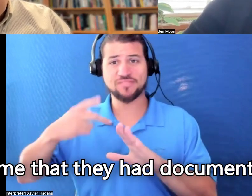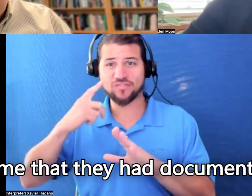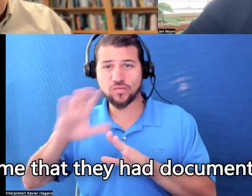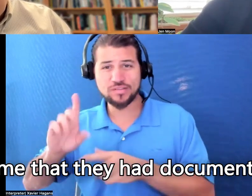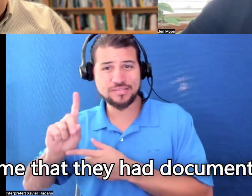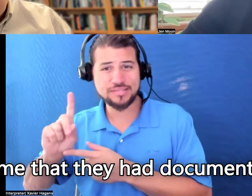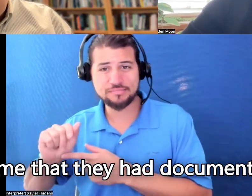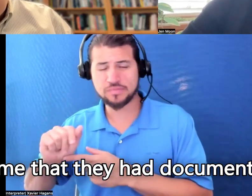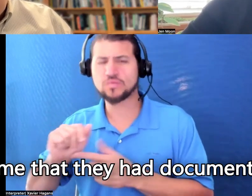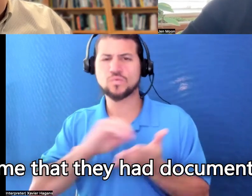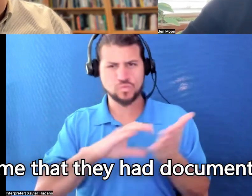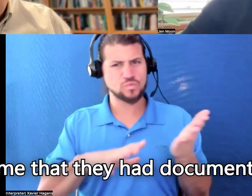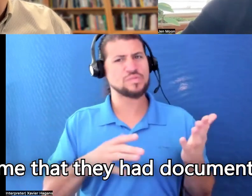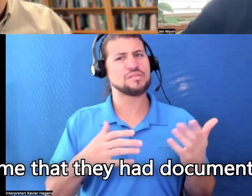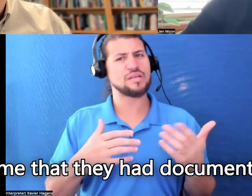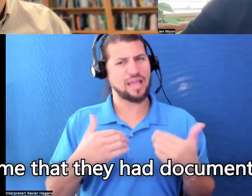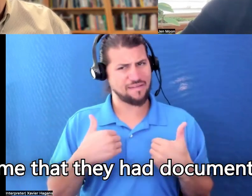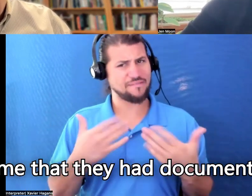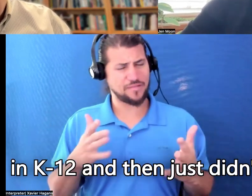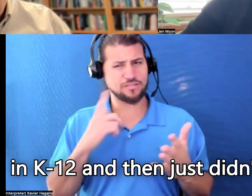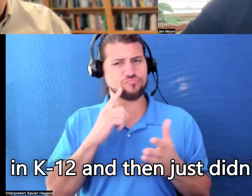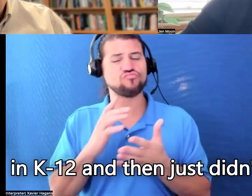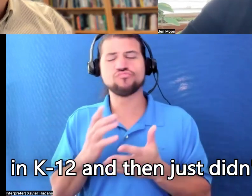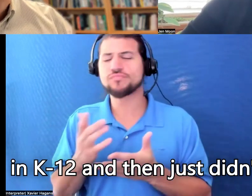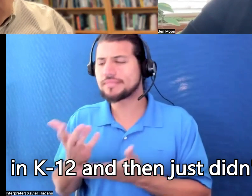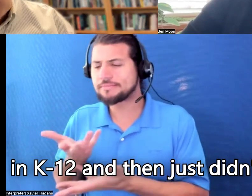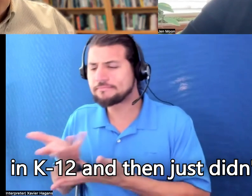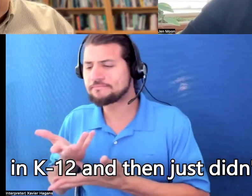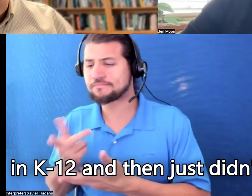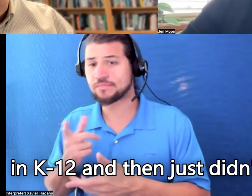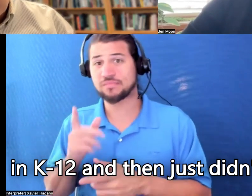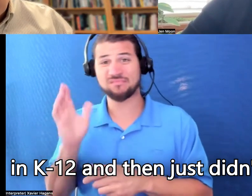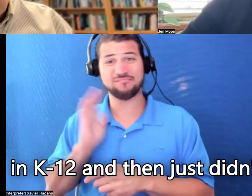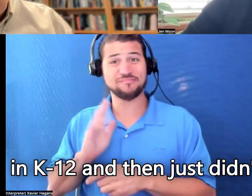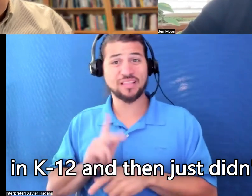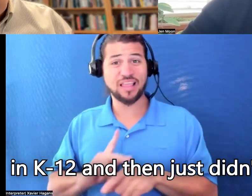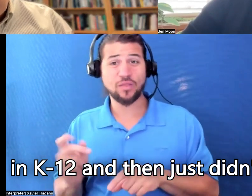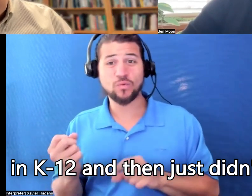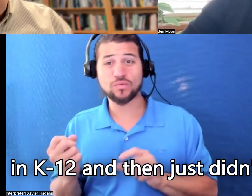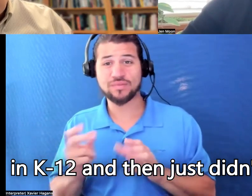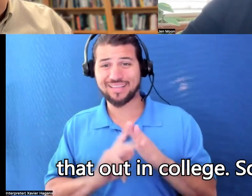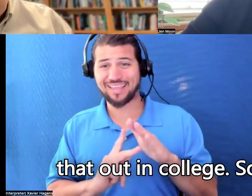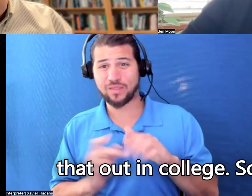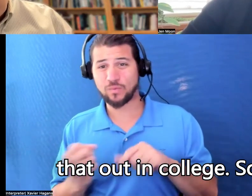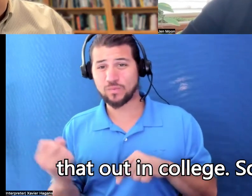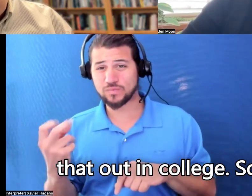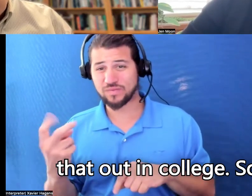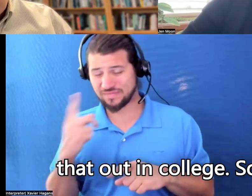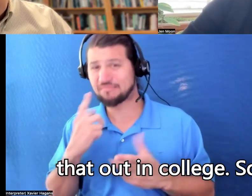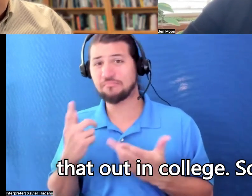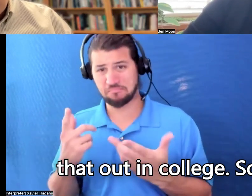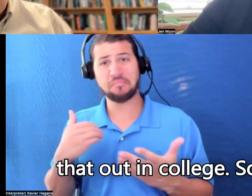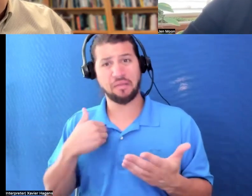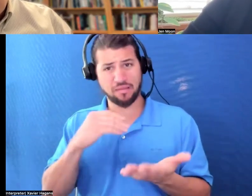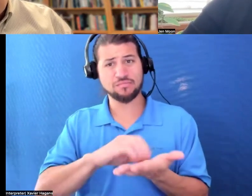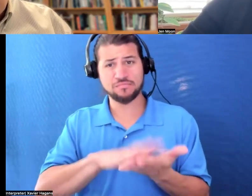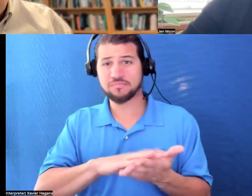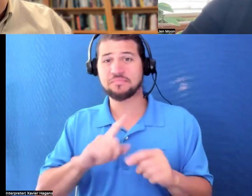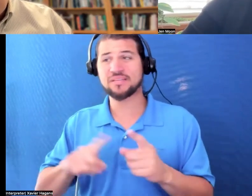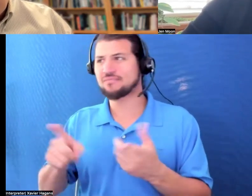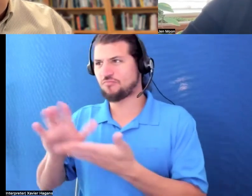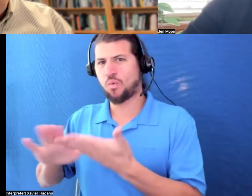shared with me that they had documentation maybe in K-12, and then just didn't seek that out in college. So,